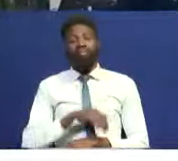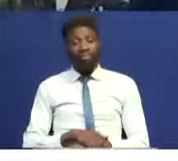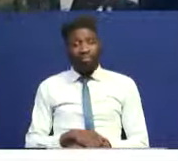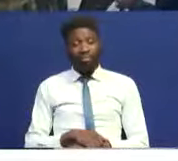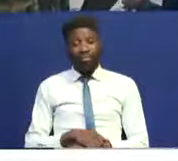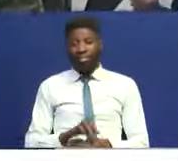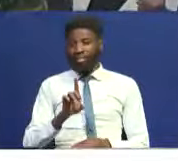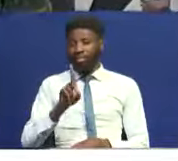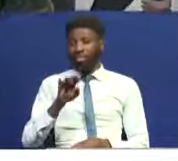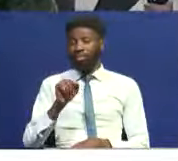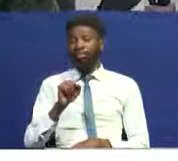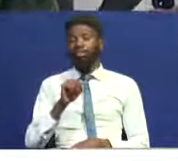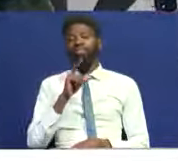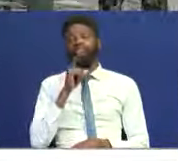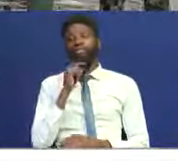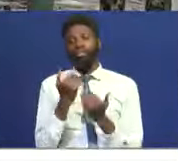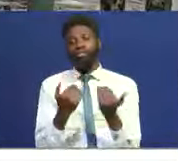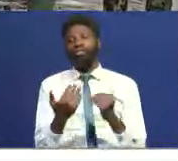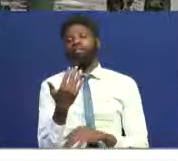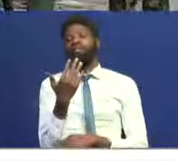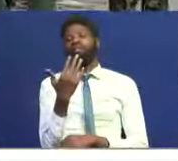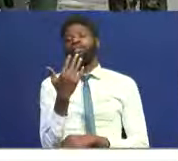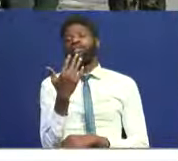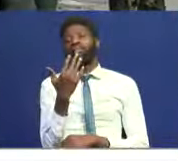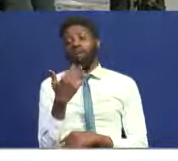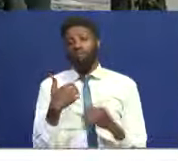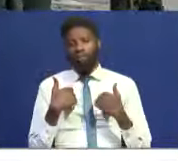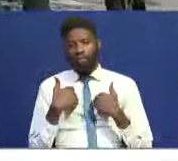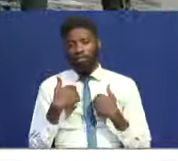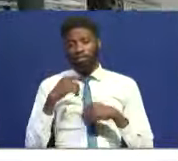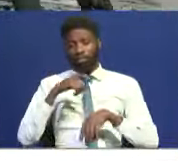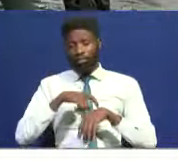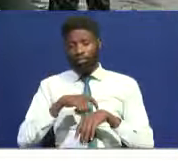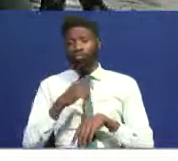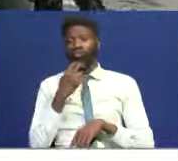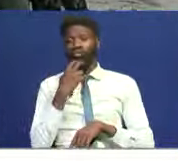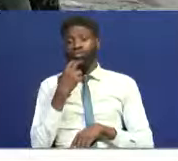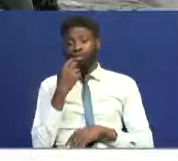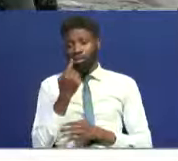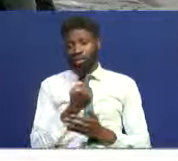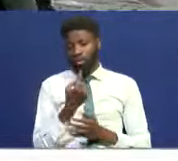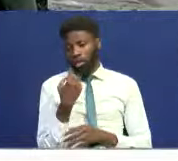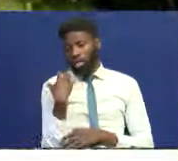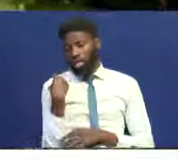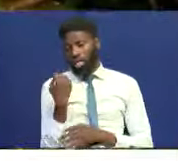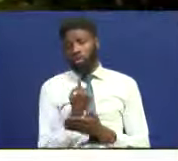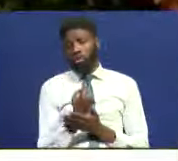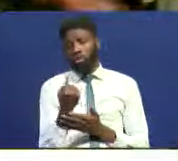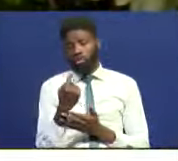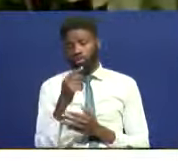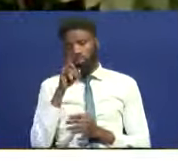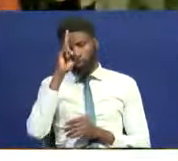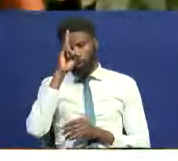shot by police officers during the latest protest on Tuesday this week in Kibwezi, Makueni County.